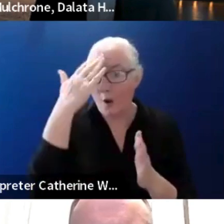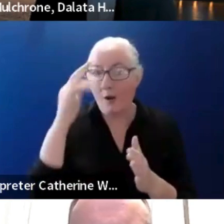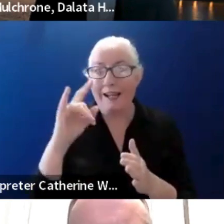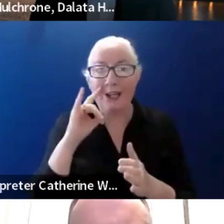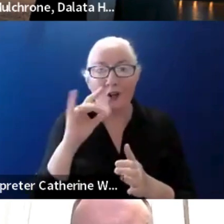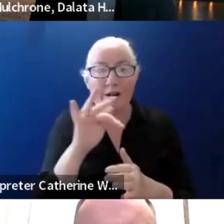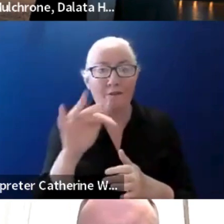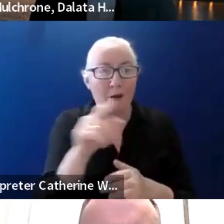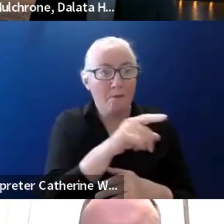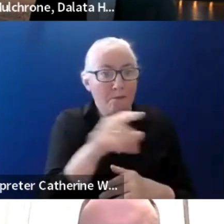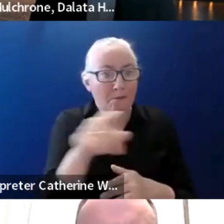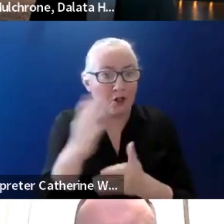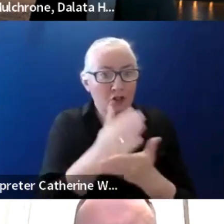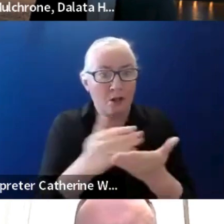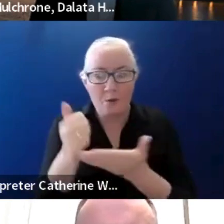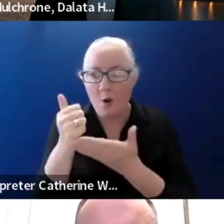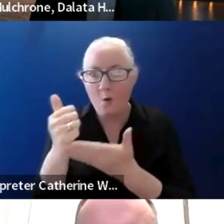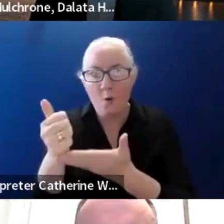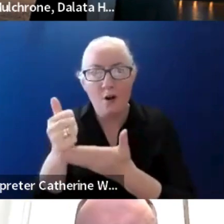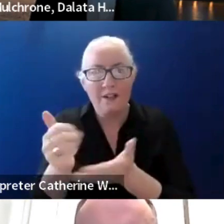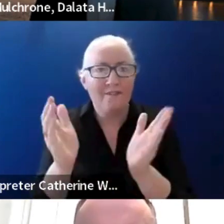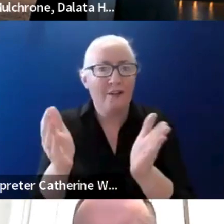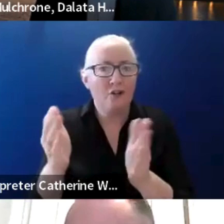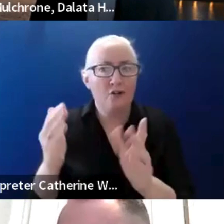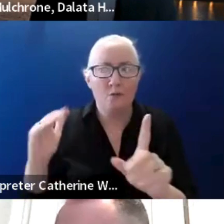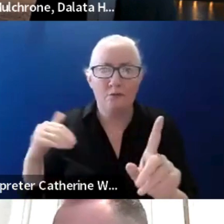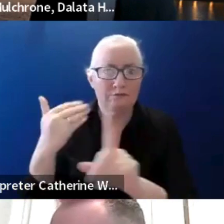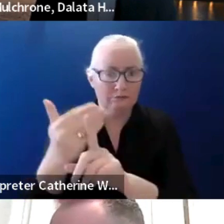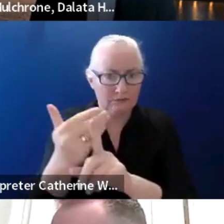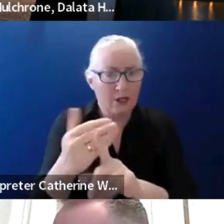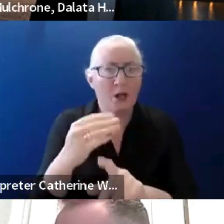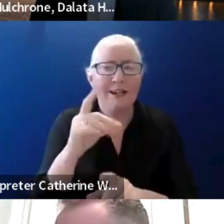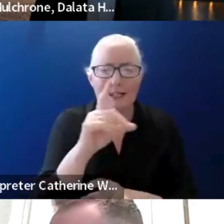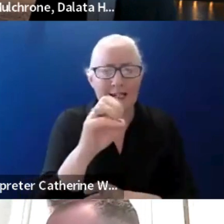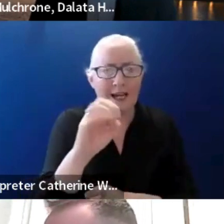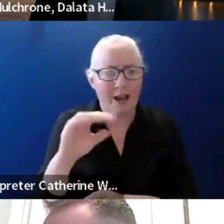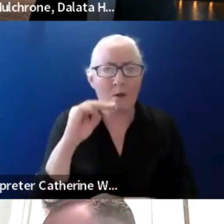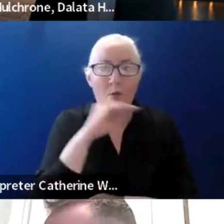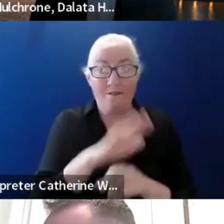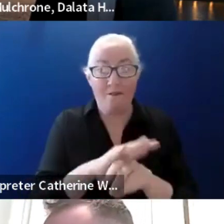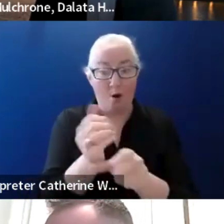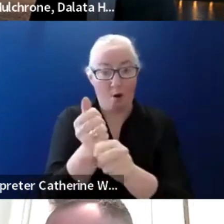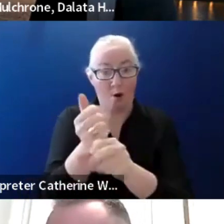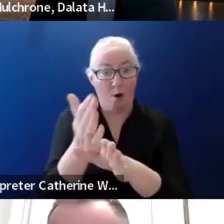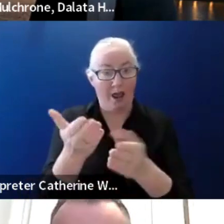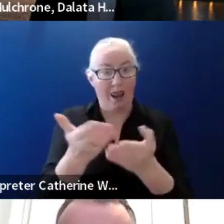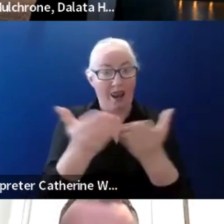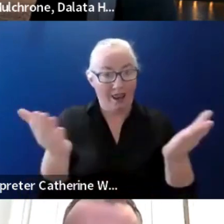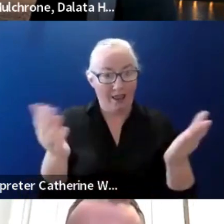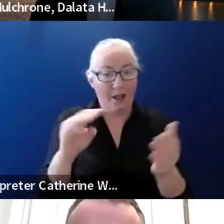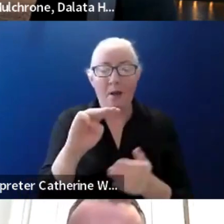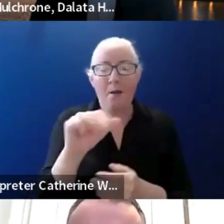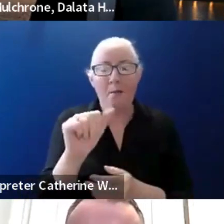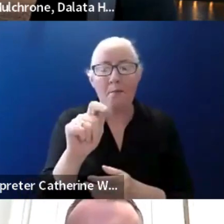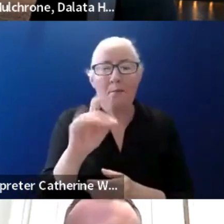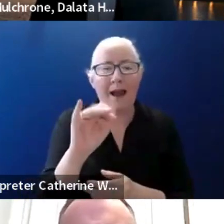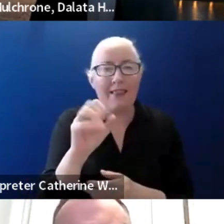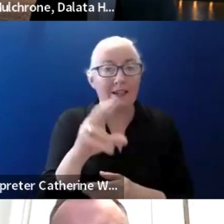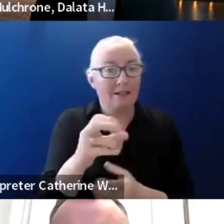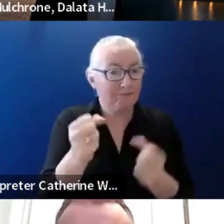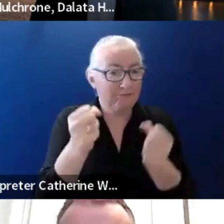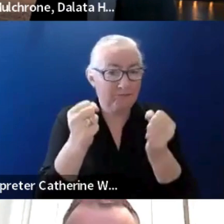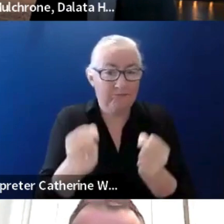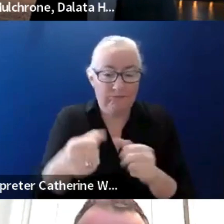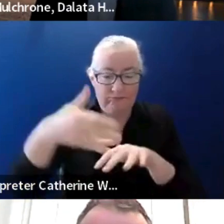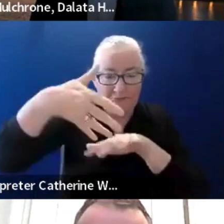of the awards that were already presented, that D&I is important to all of the people who are here today. I think at Matheson, it's something it's so strongly ingrained